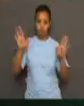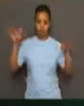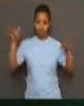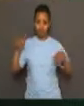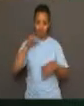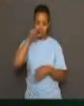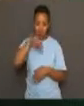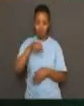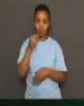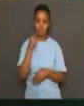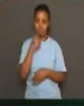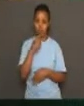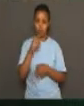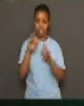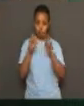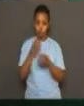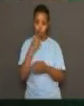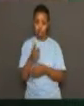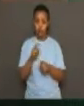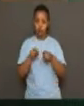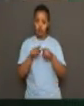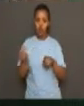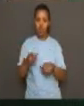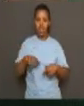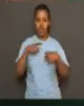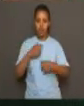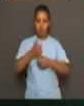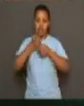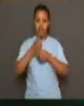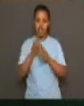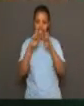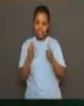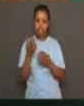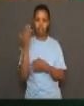beaks. They varied according to the environments where the finches lived.